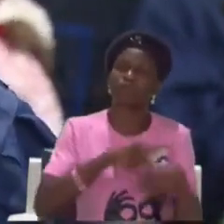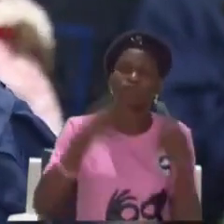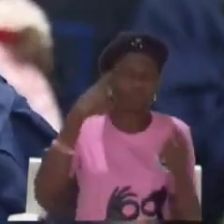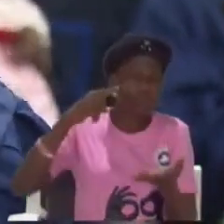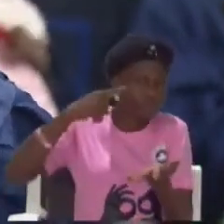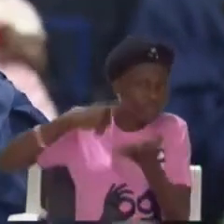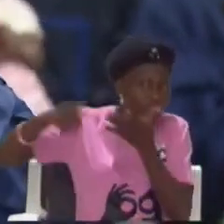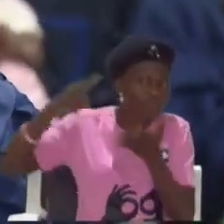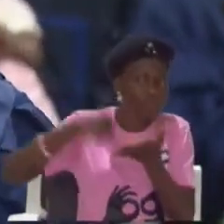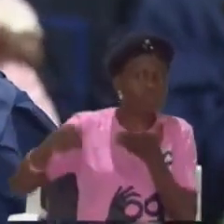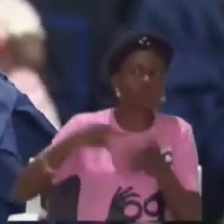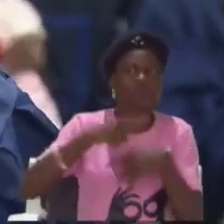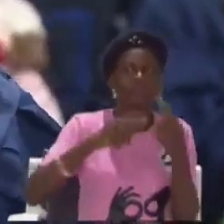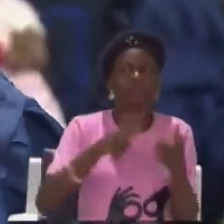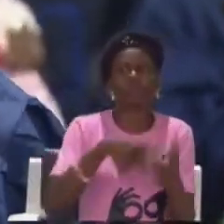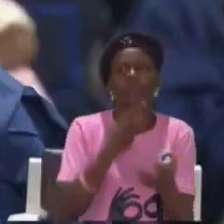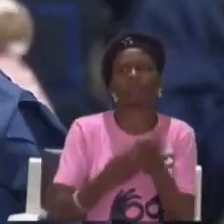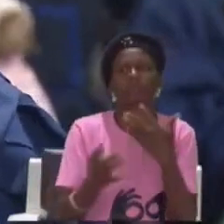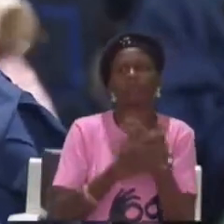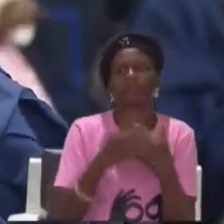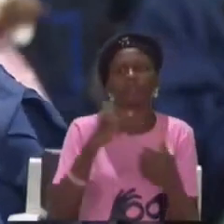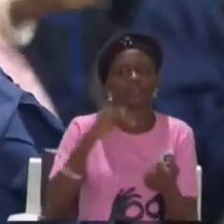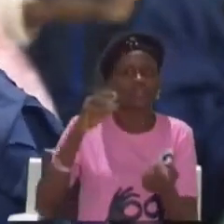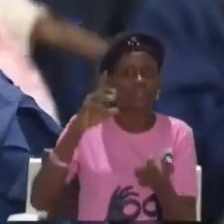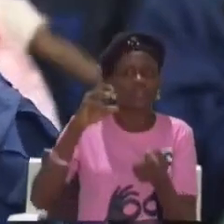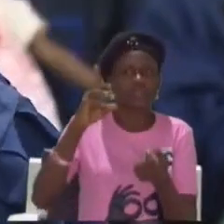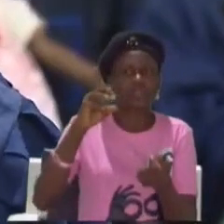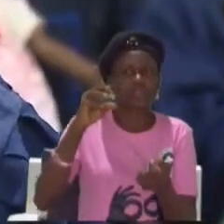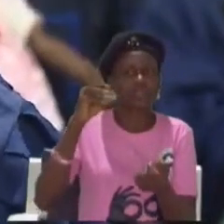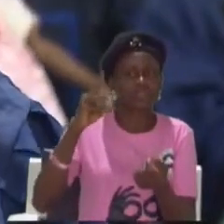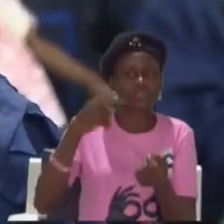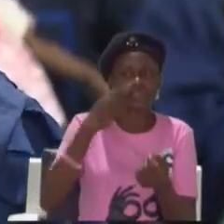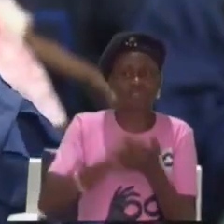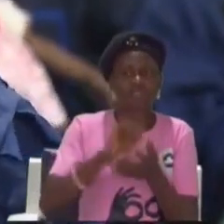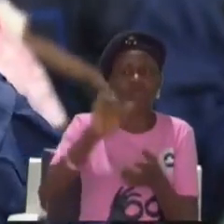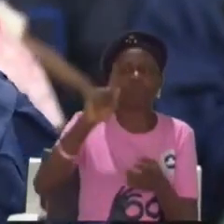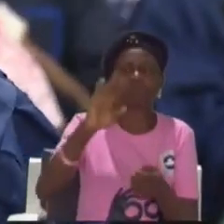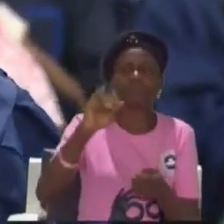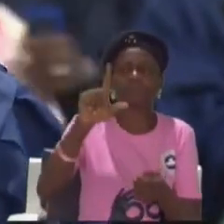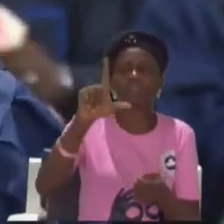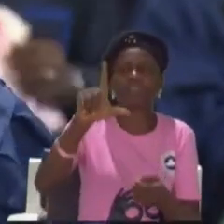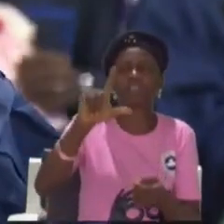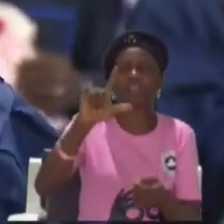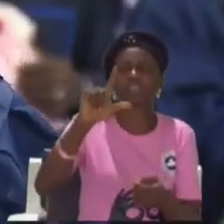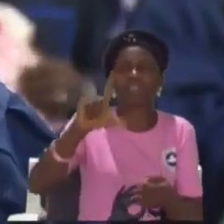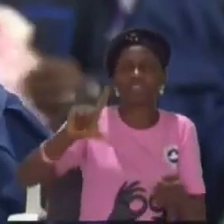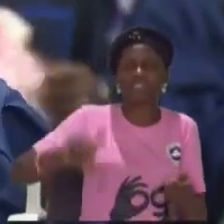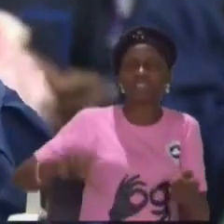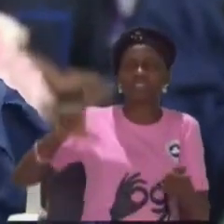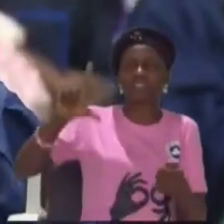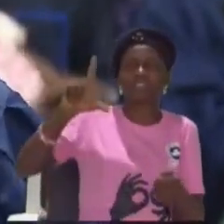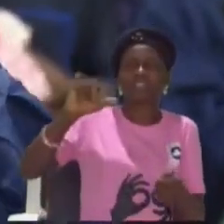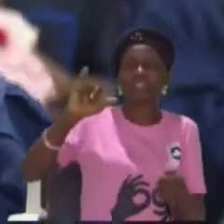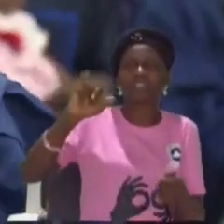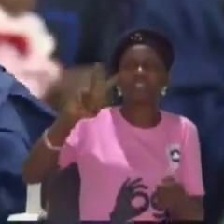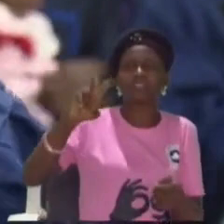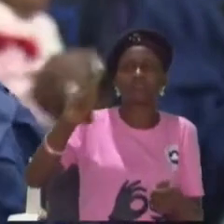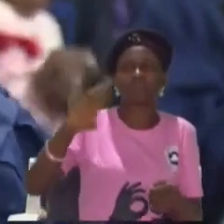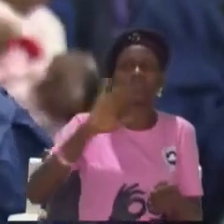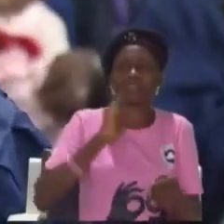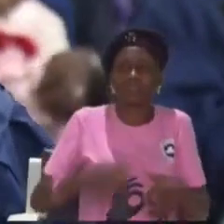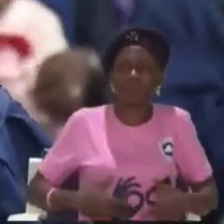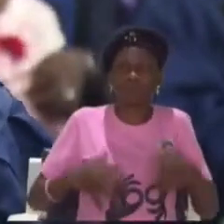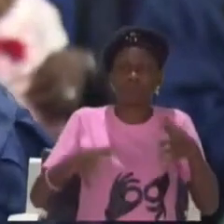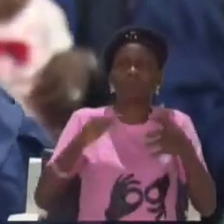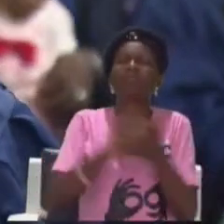checkup. When I went there, they diagnosed that one of my liver is swollen. I said, what will I do? He said, keep